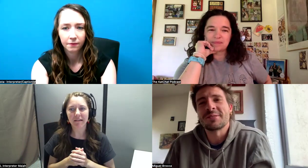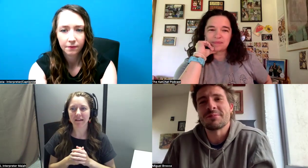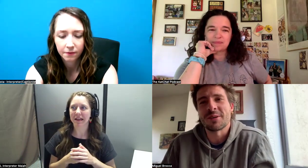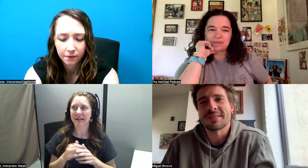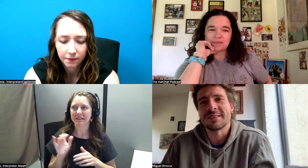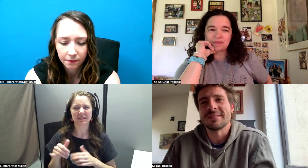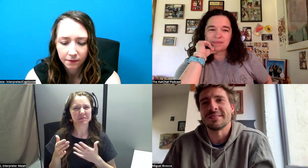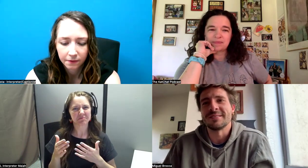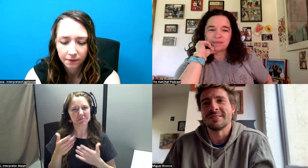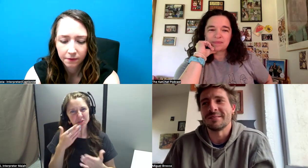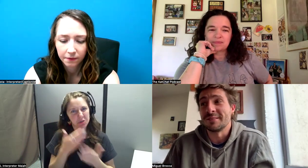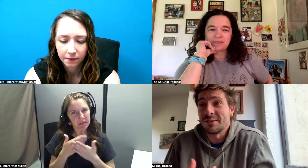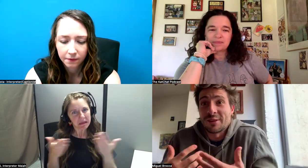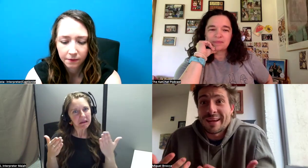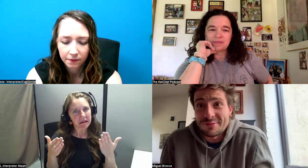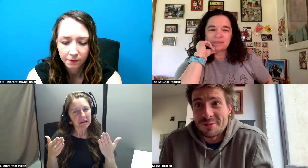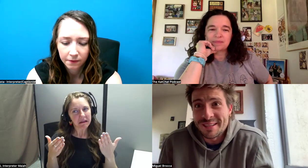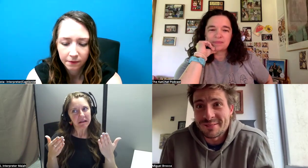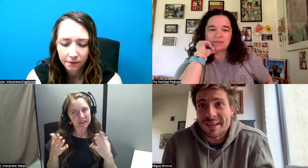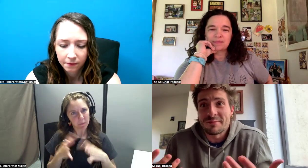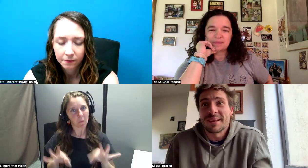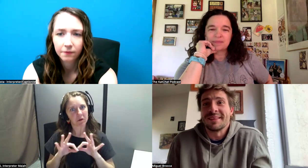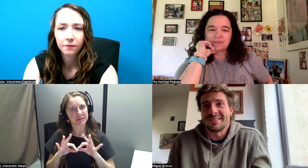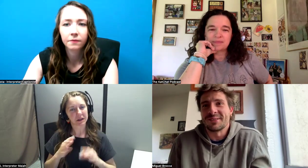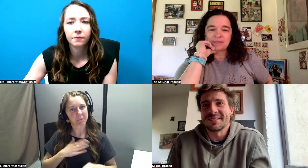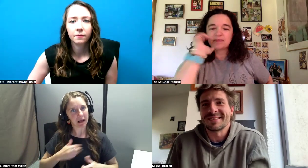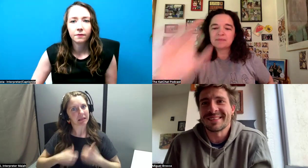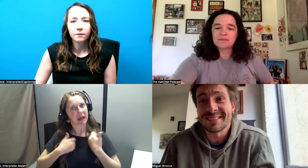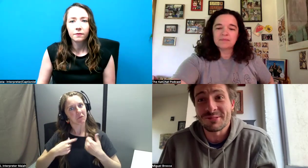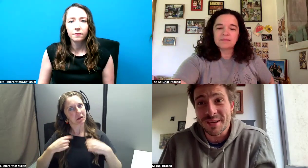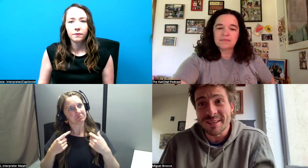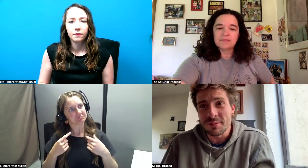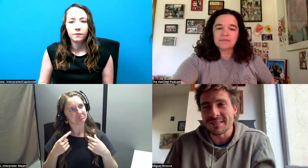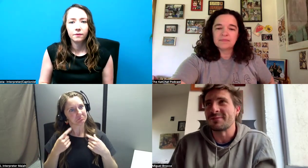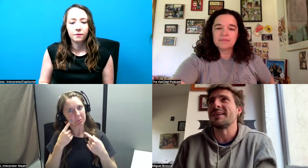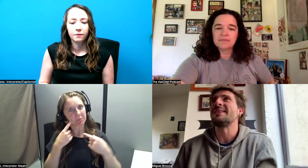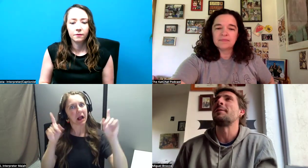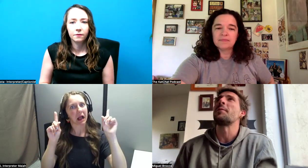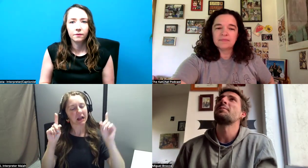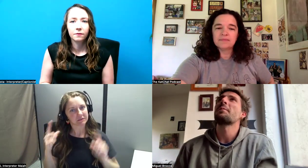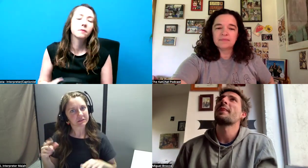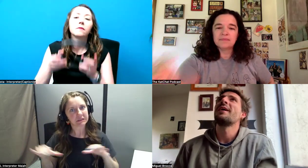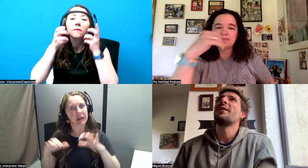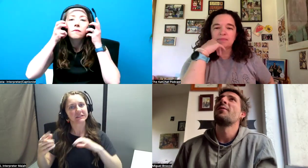like a great mark in your life, meaning of like I've done this, you know, this is really impressive. And